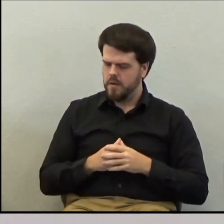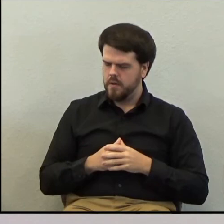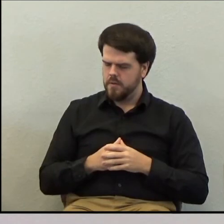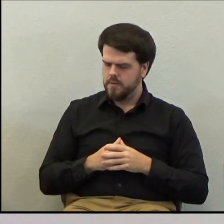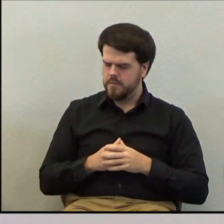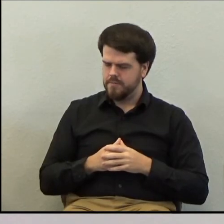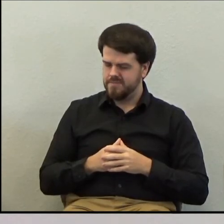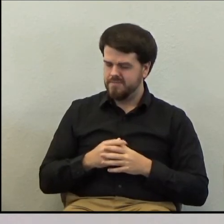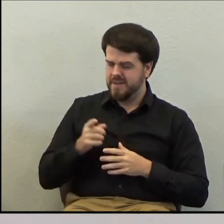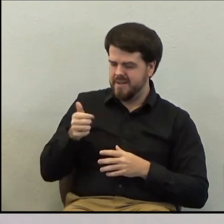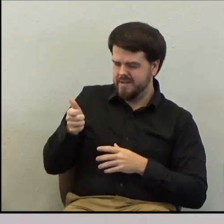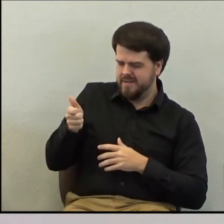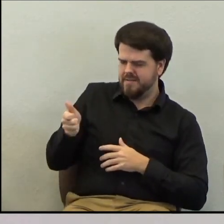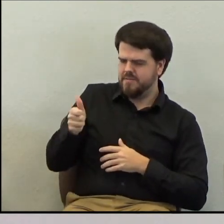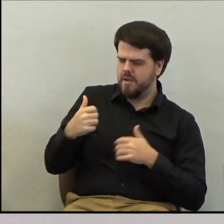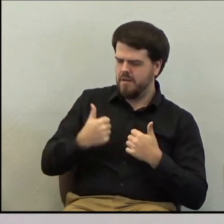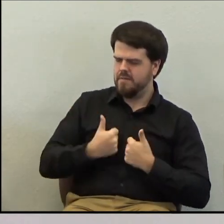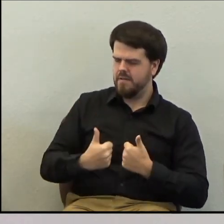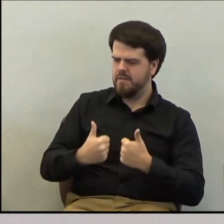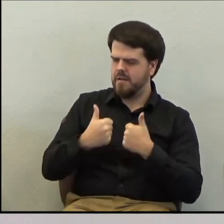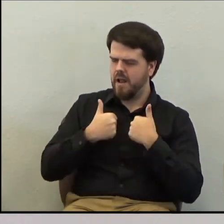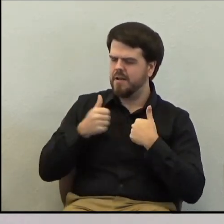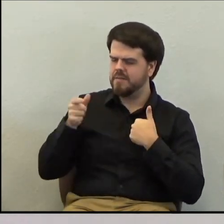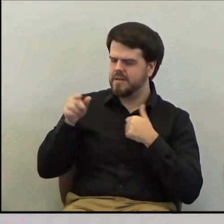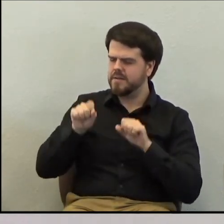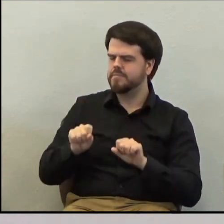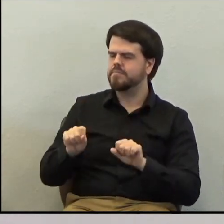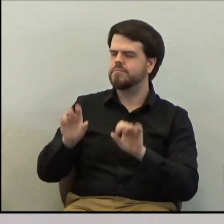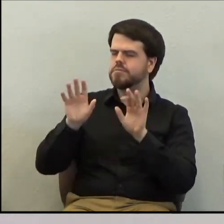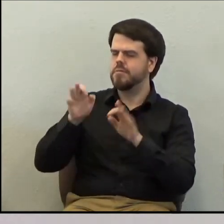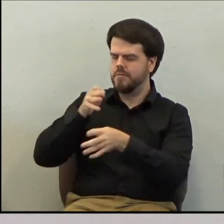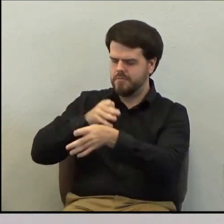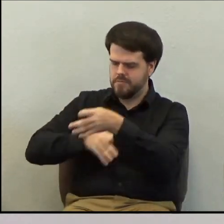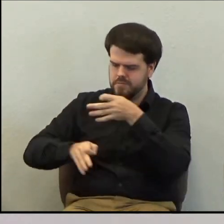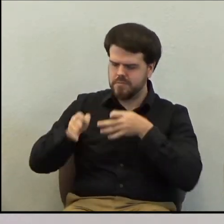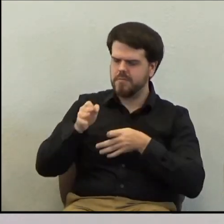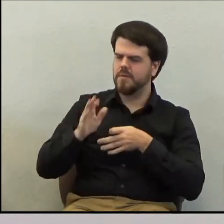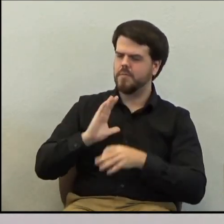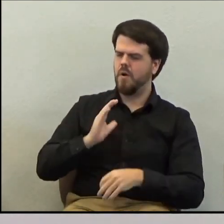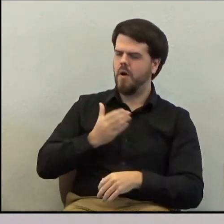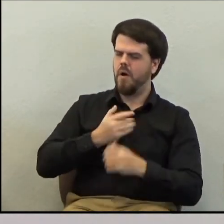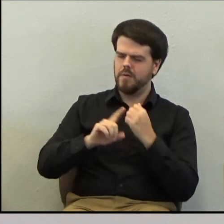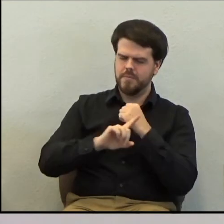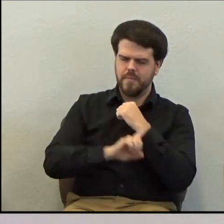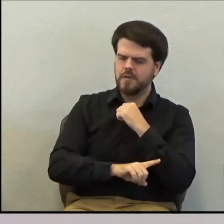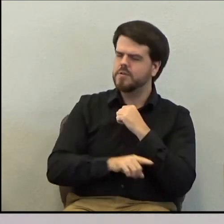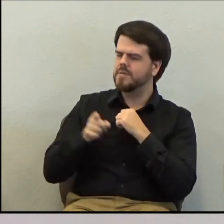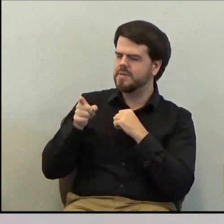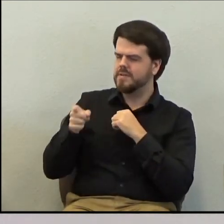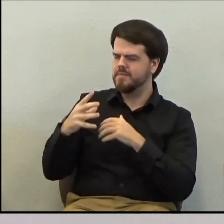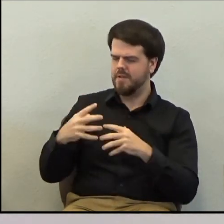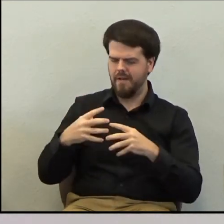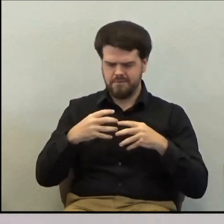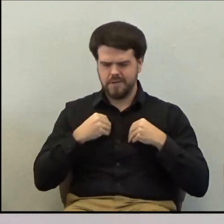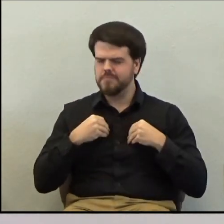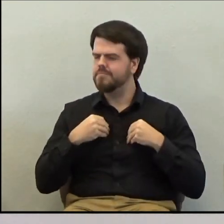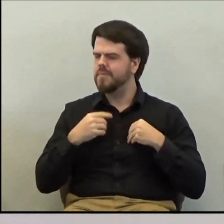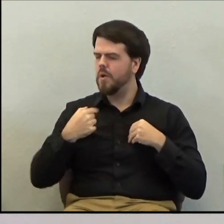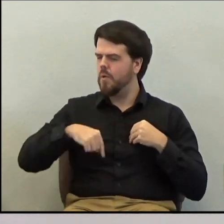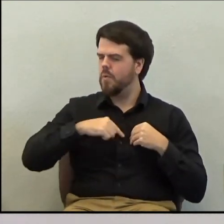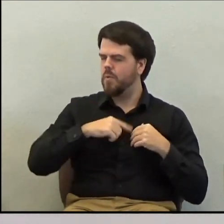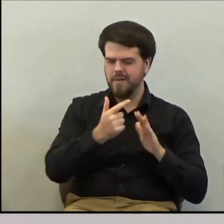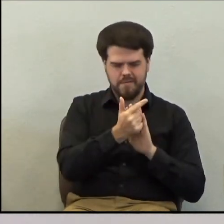who gave his own life in our place on the cross, taking our punishment so that we could be set free from the penalty of the law.